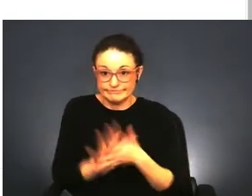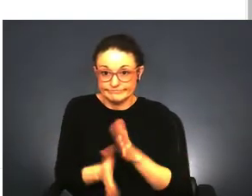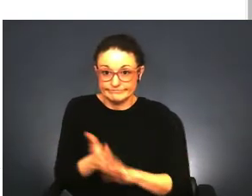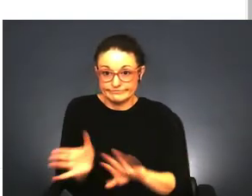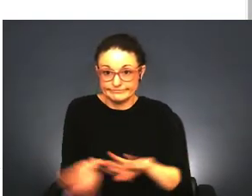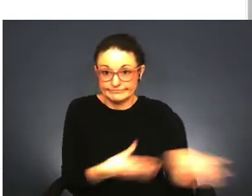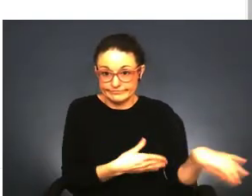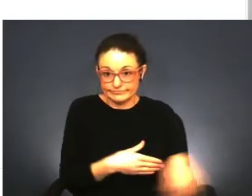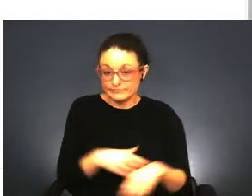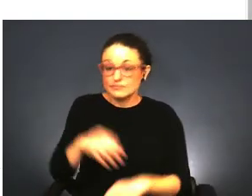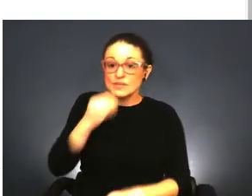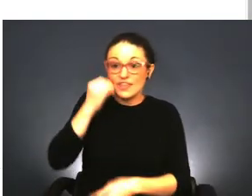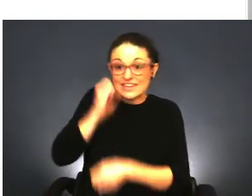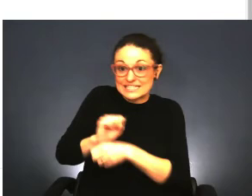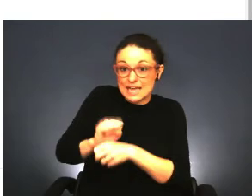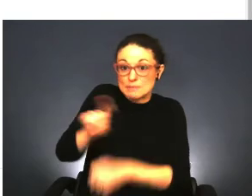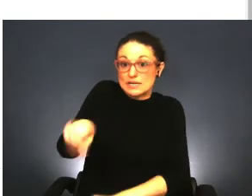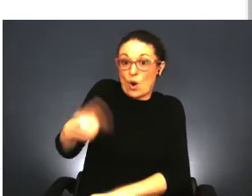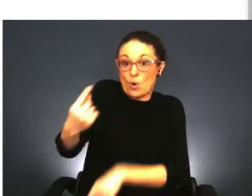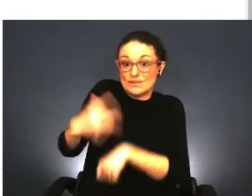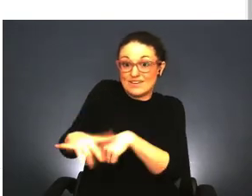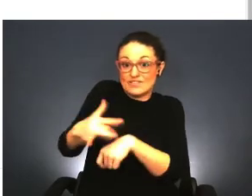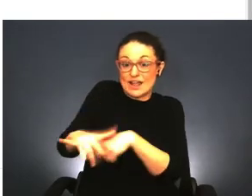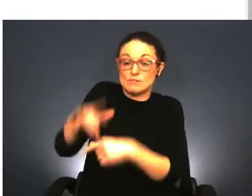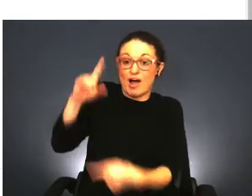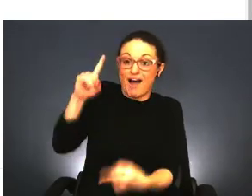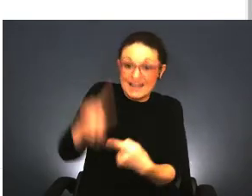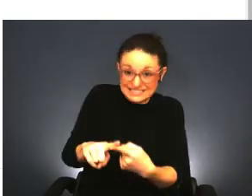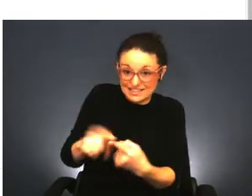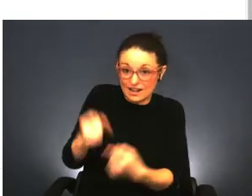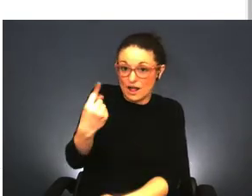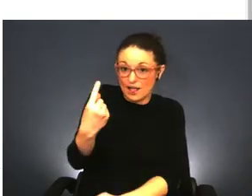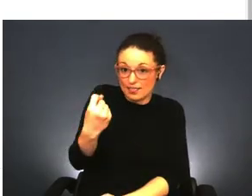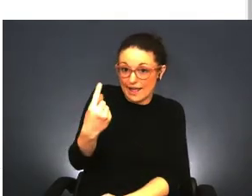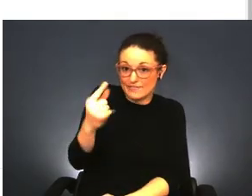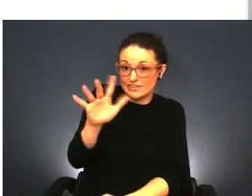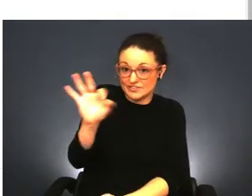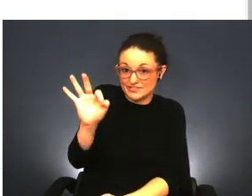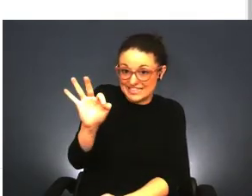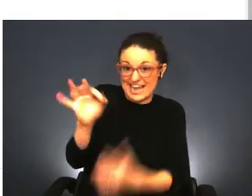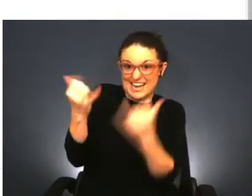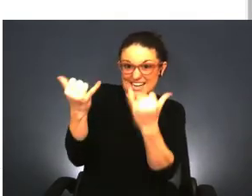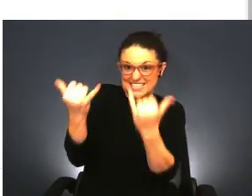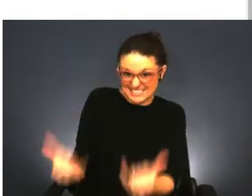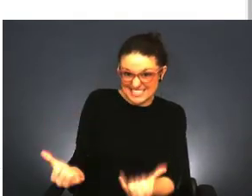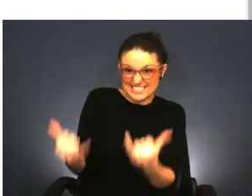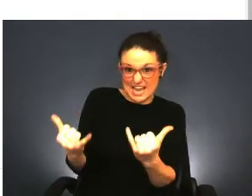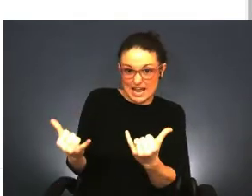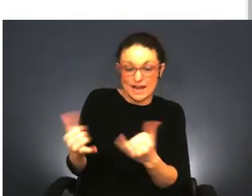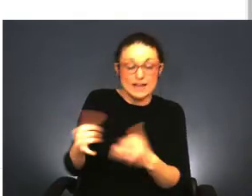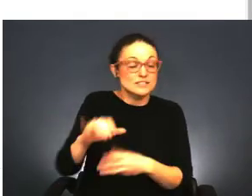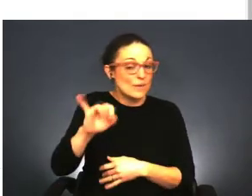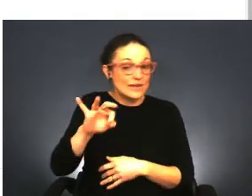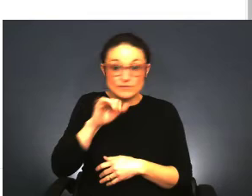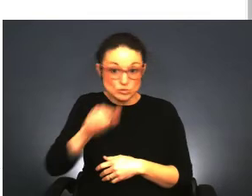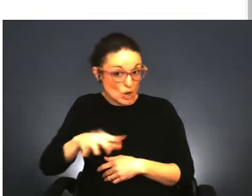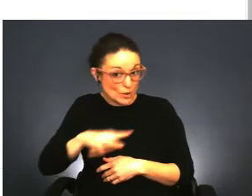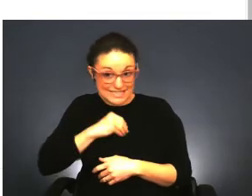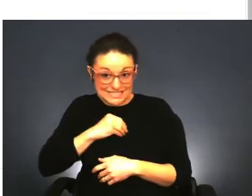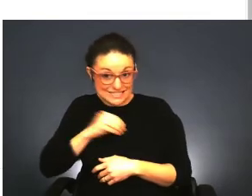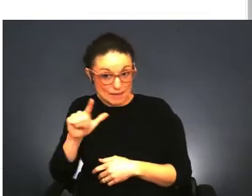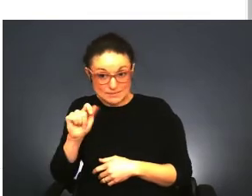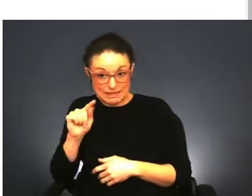the assignment's only available until 11:59 today. So if you don't accept late work, then this